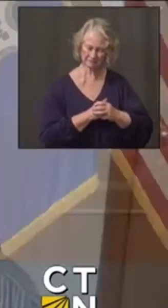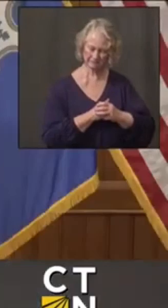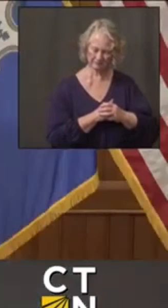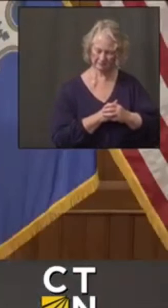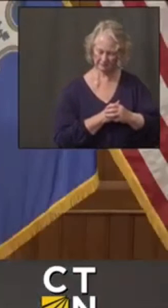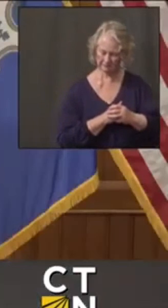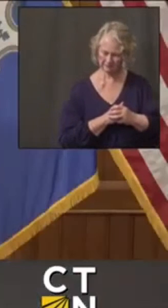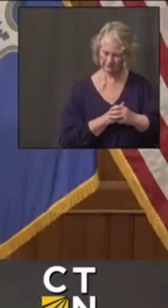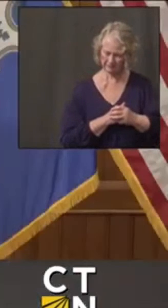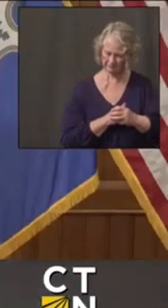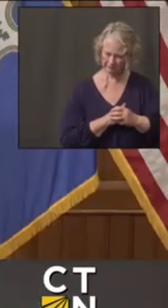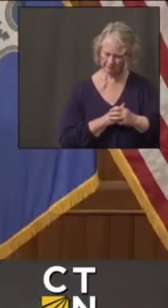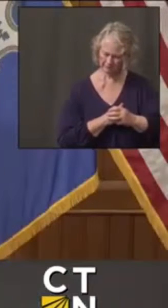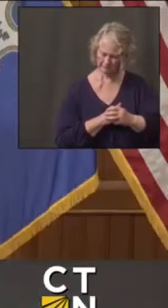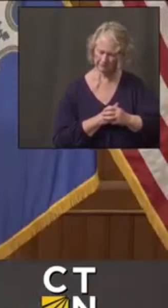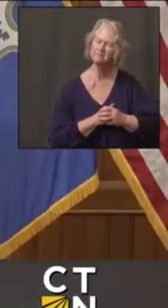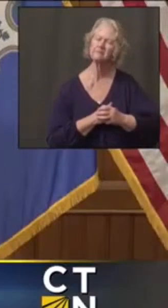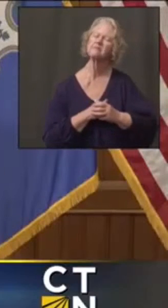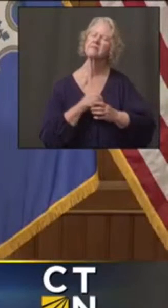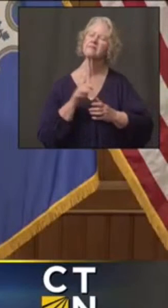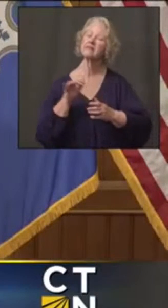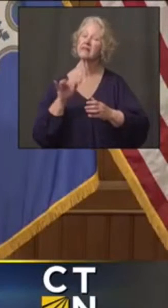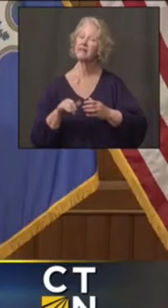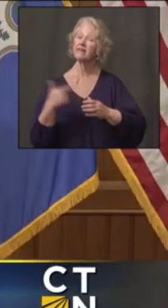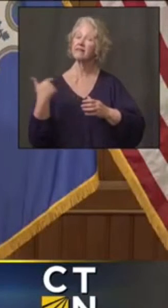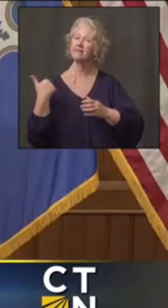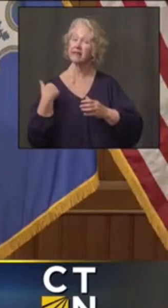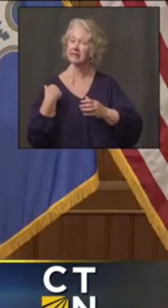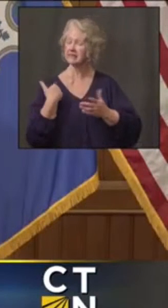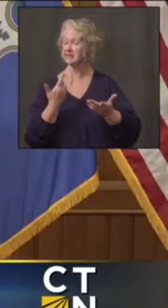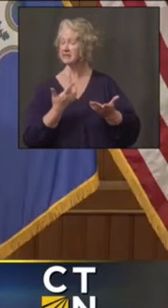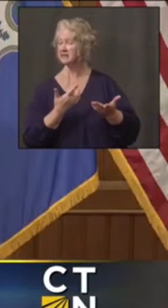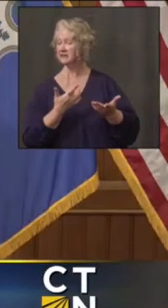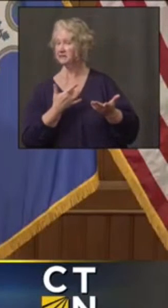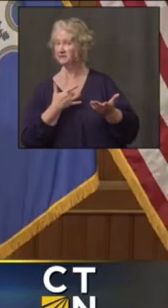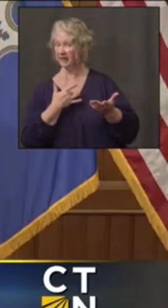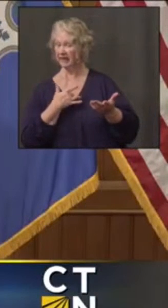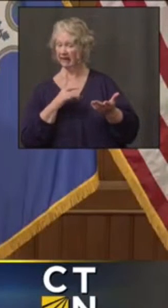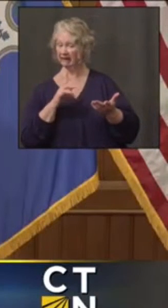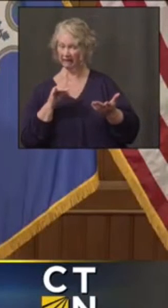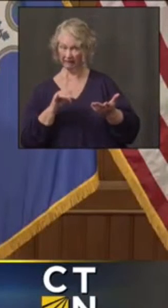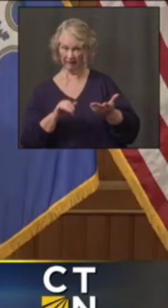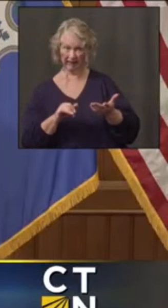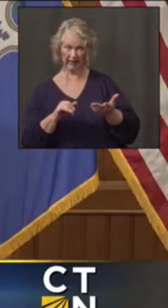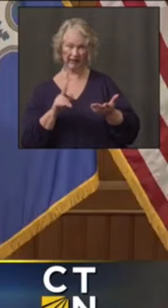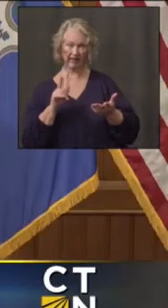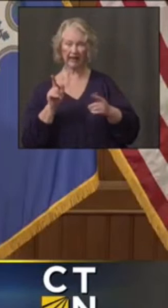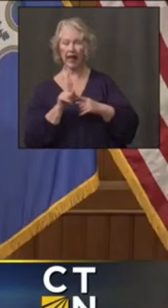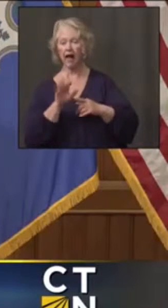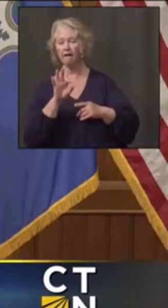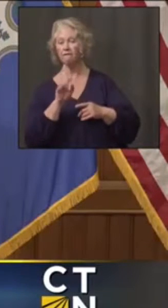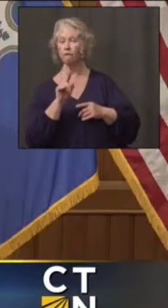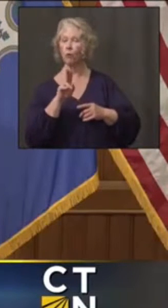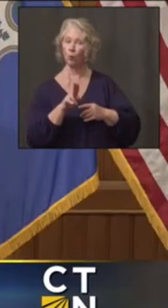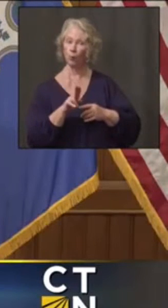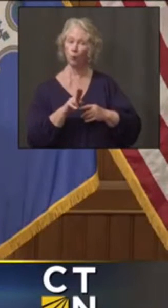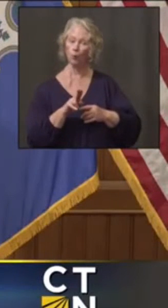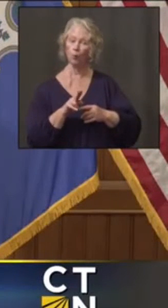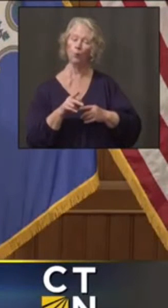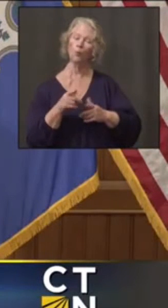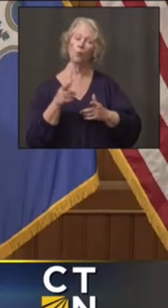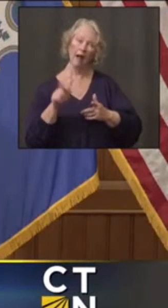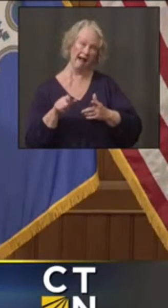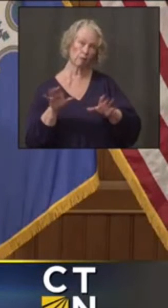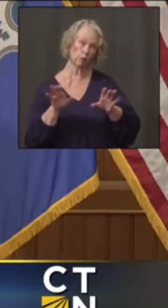And at this point, in terms of the vaccine, do we know how long it would be effective for? Would it be like a flu shot that you would have to get every